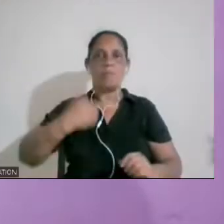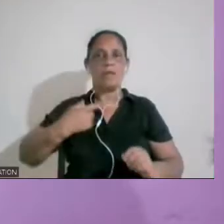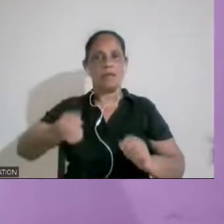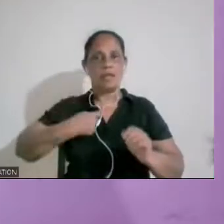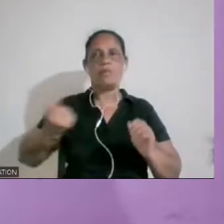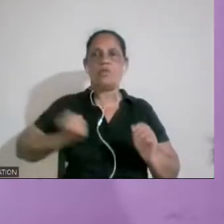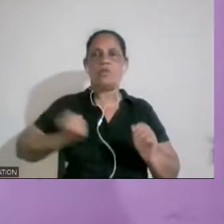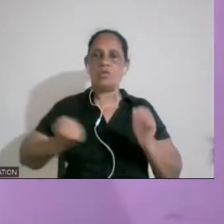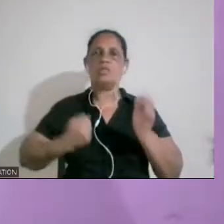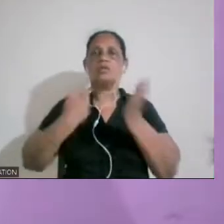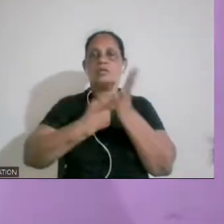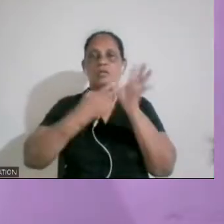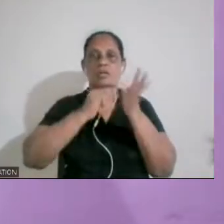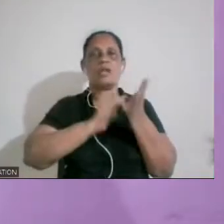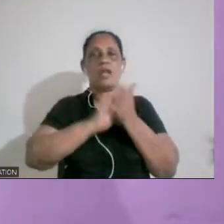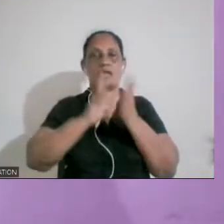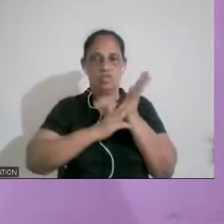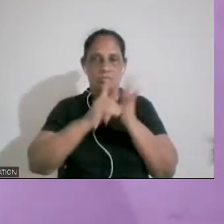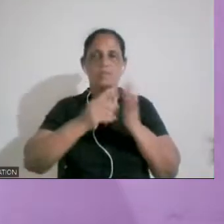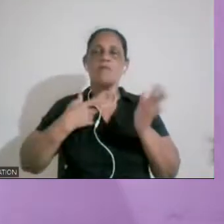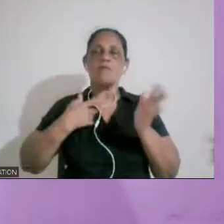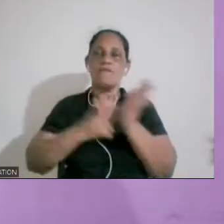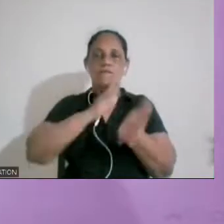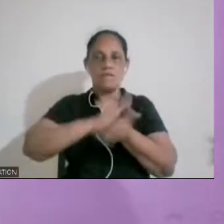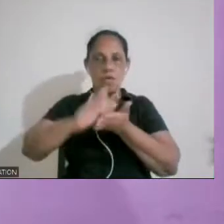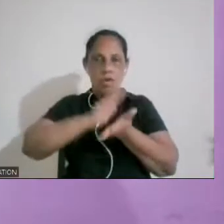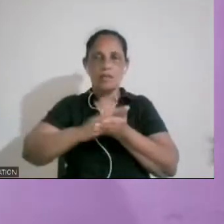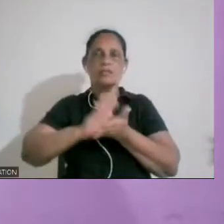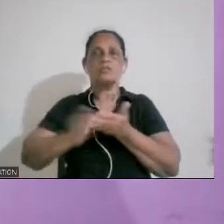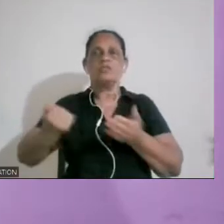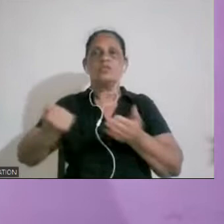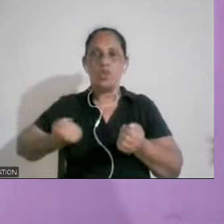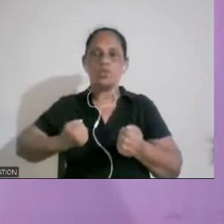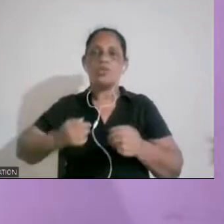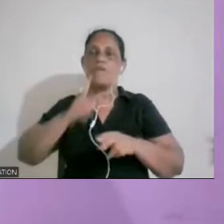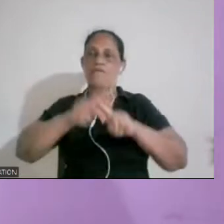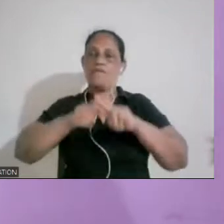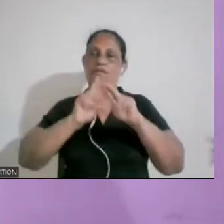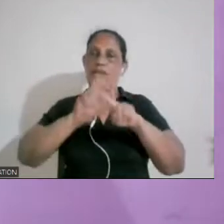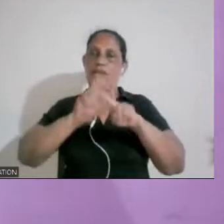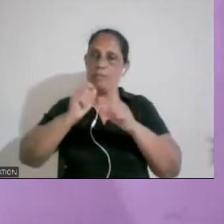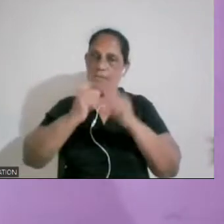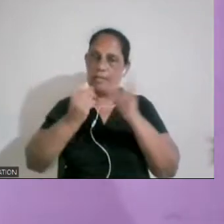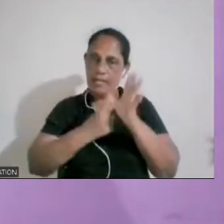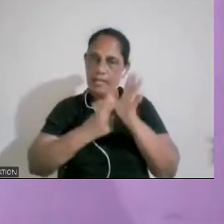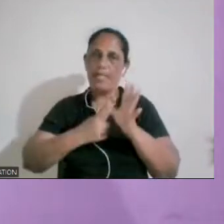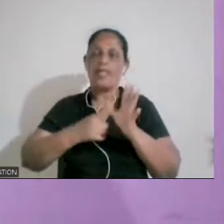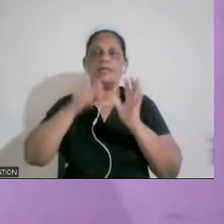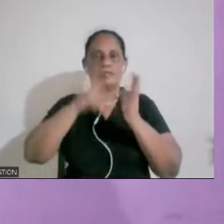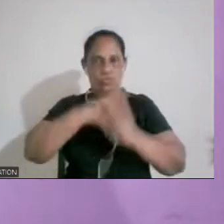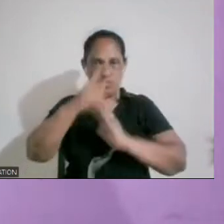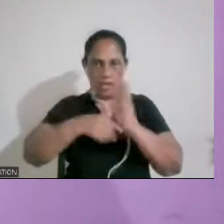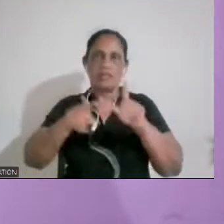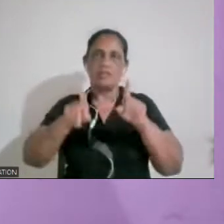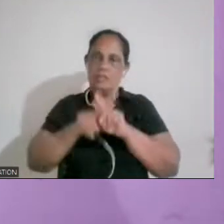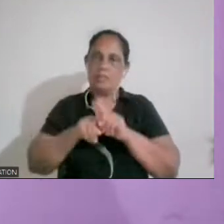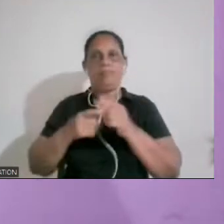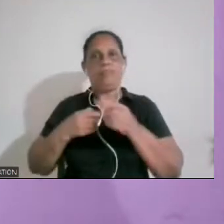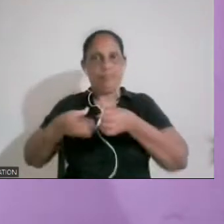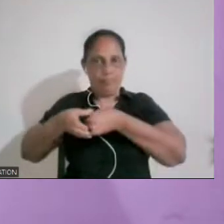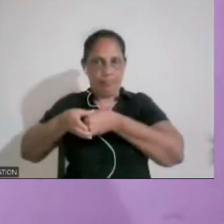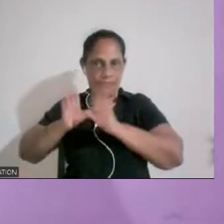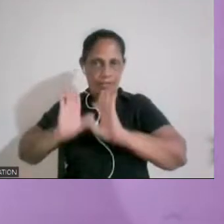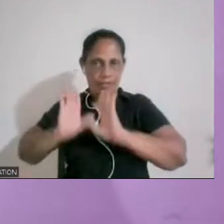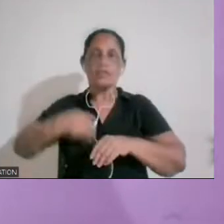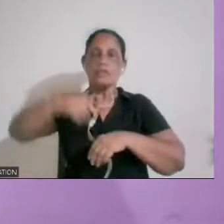Hello, my name is Dr. Rashmira Balasuriya. I'm a volunteer doctor at the Family Planning Association of Sri Lanka and head of mentors at the